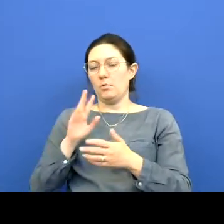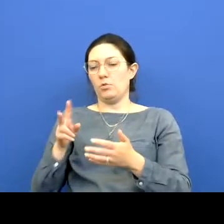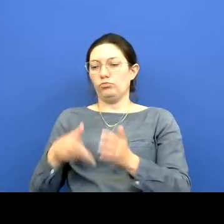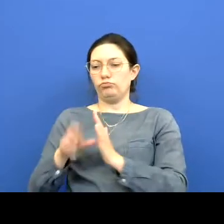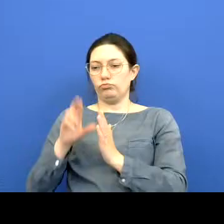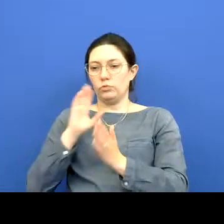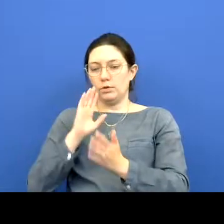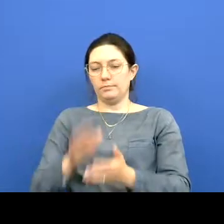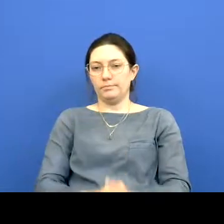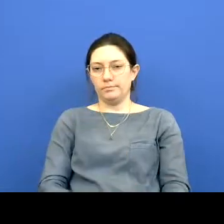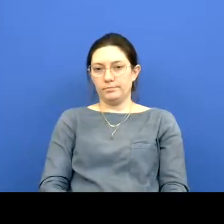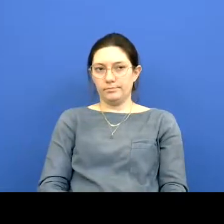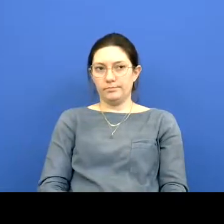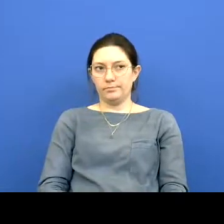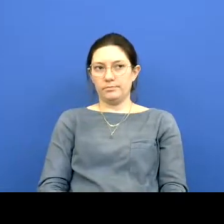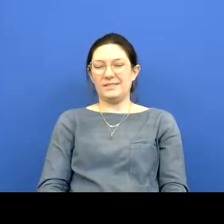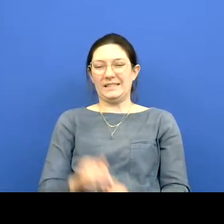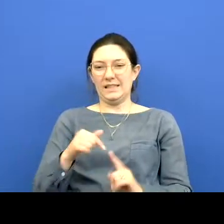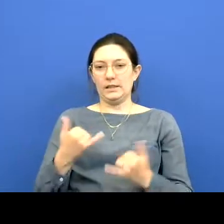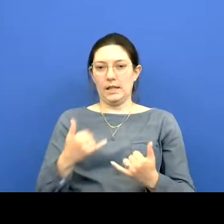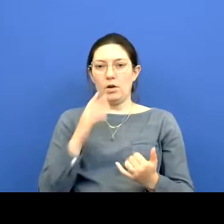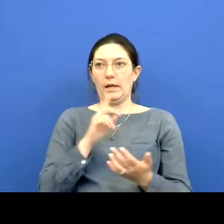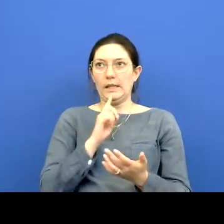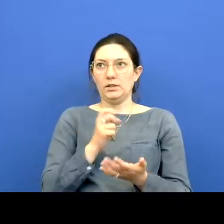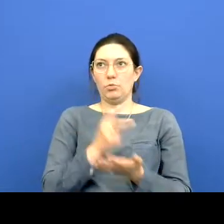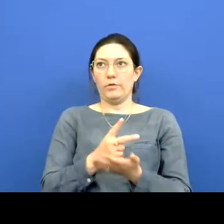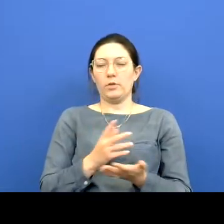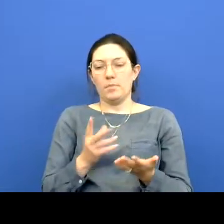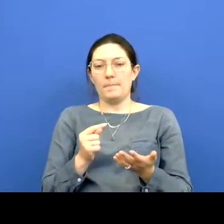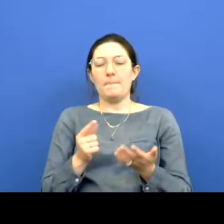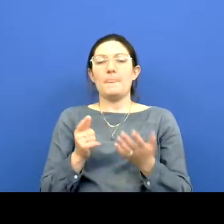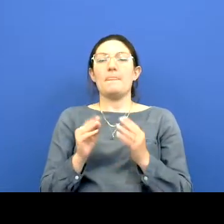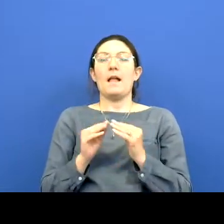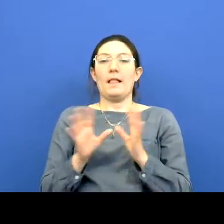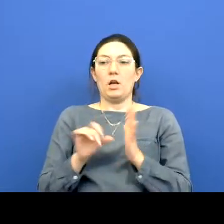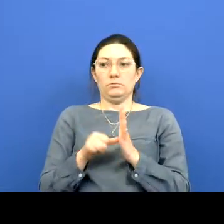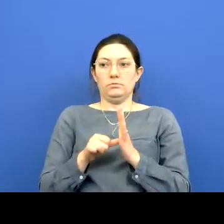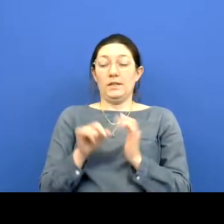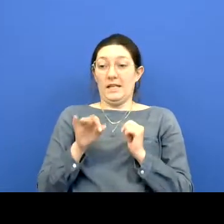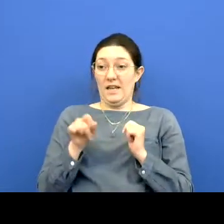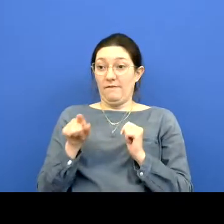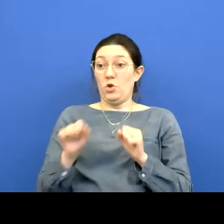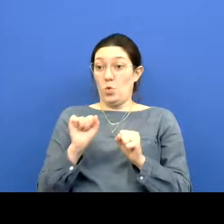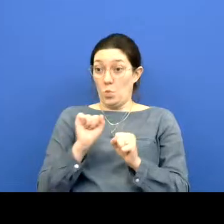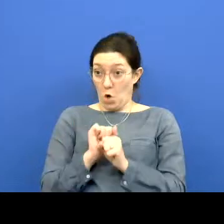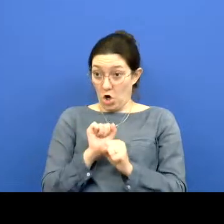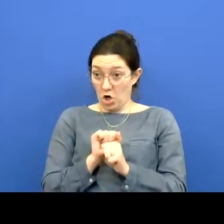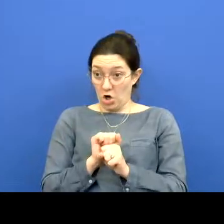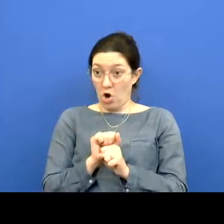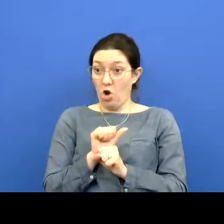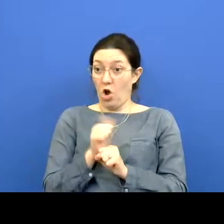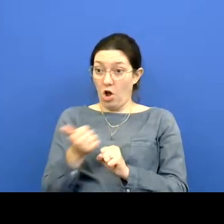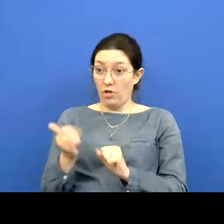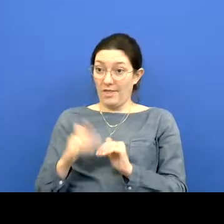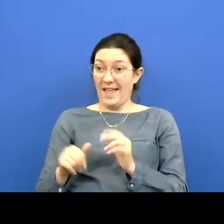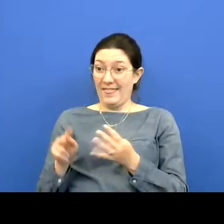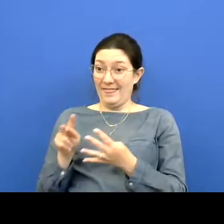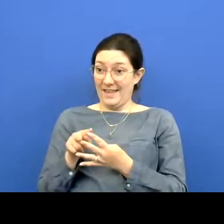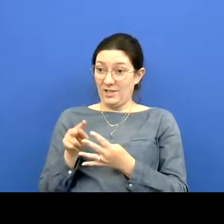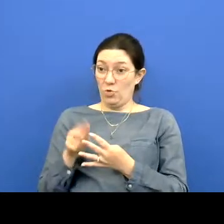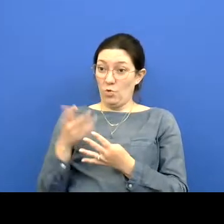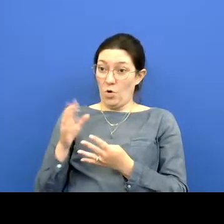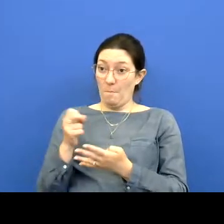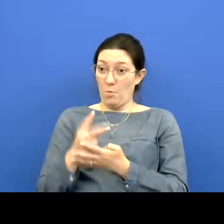and this is the actual approval itself. But anyway, it makes it clear that if they do any work other than what's approved